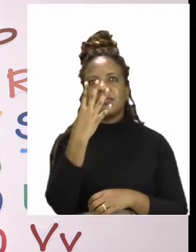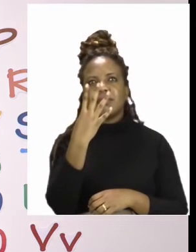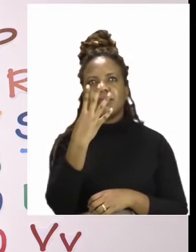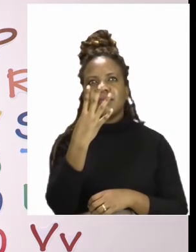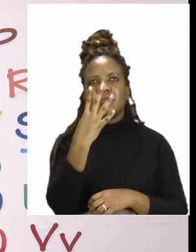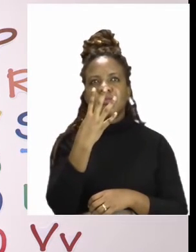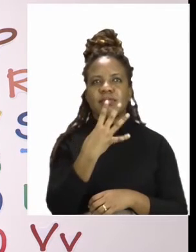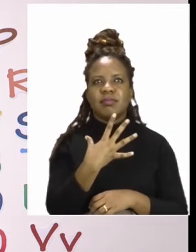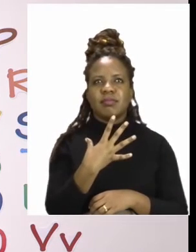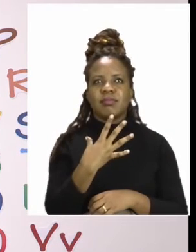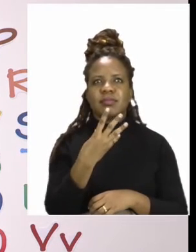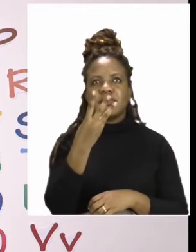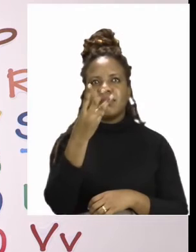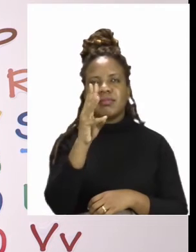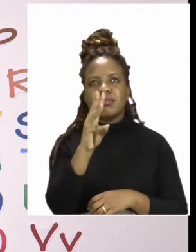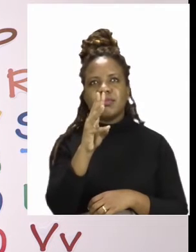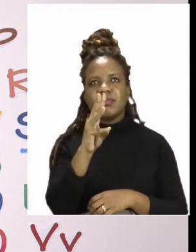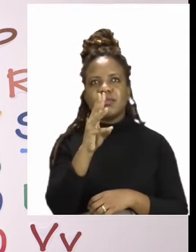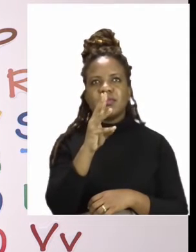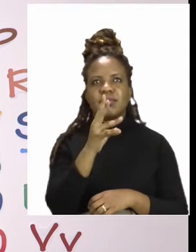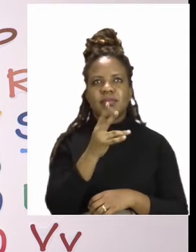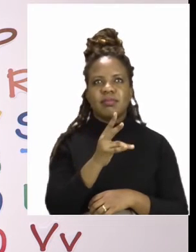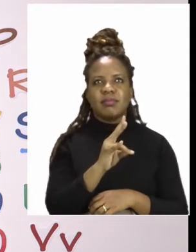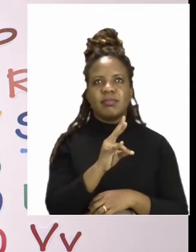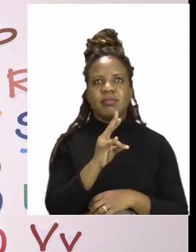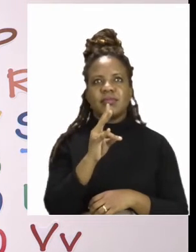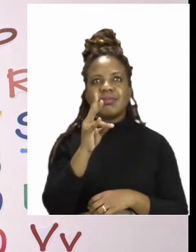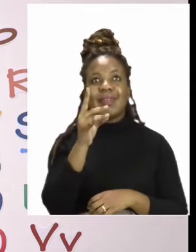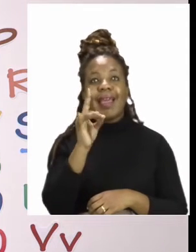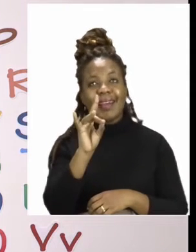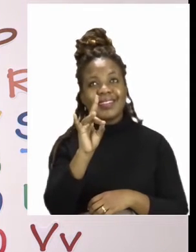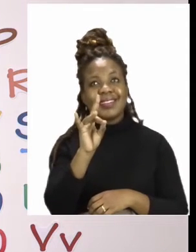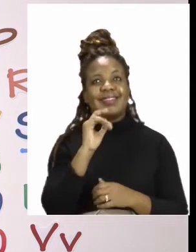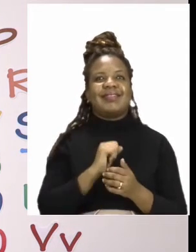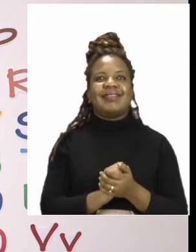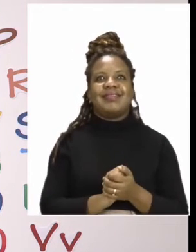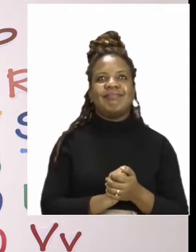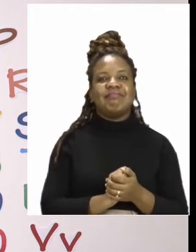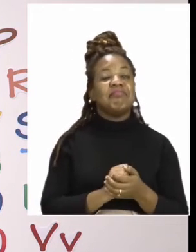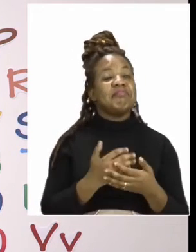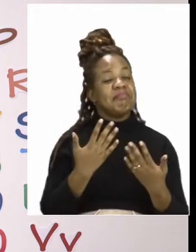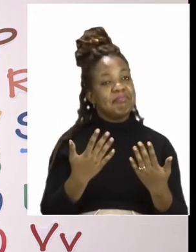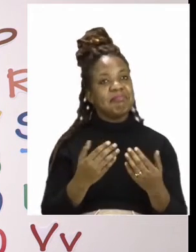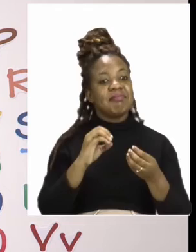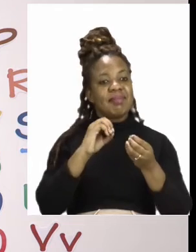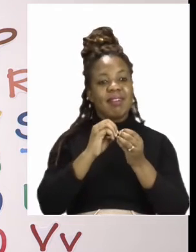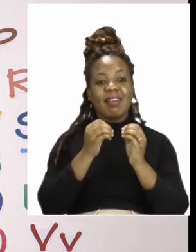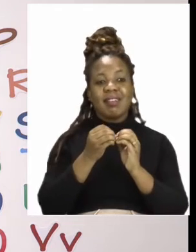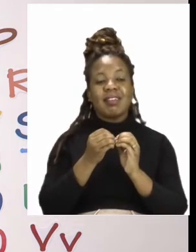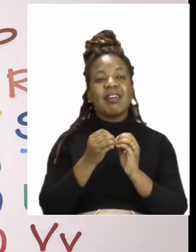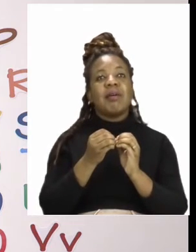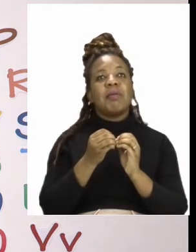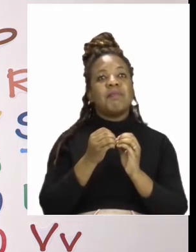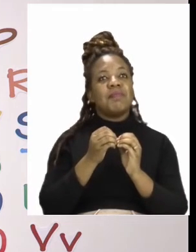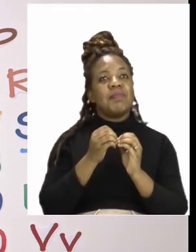4, 5, 6, 7, 8. There were actually 8 leaves.